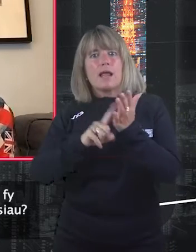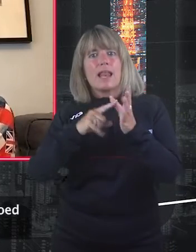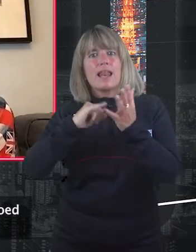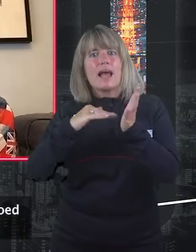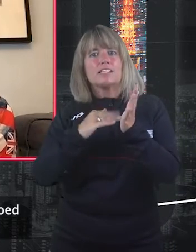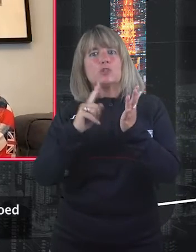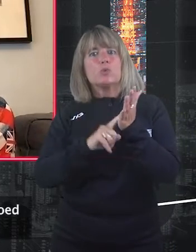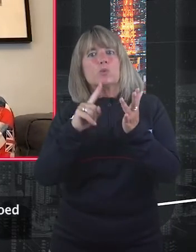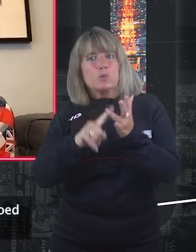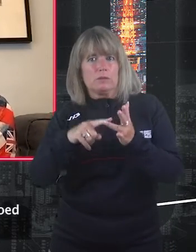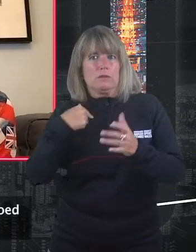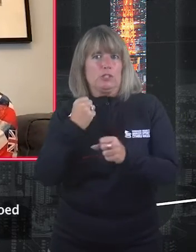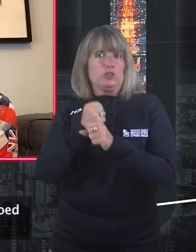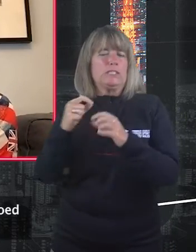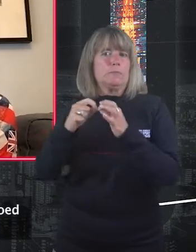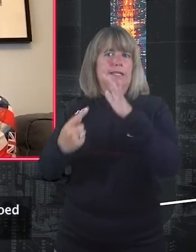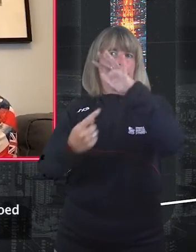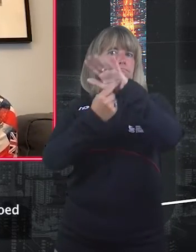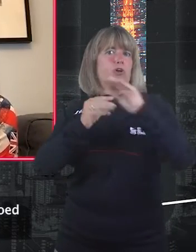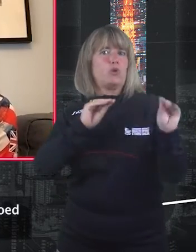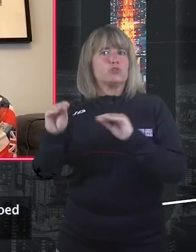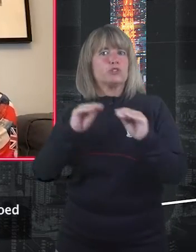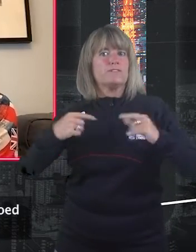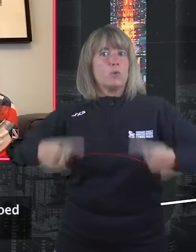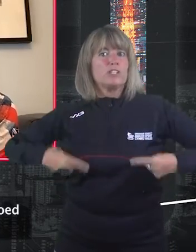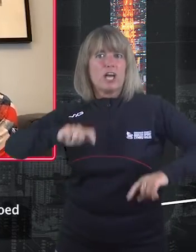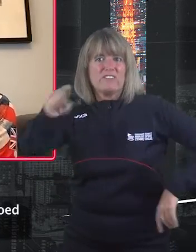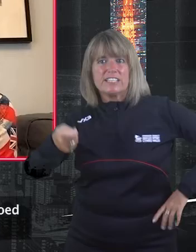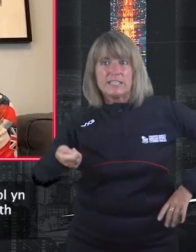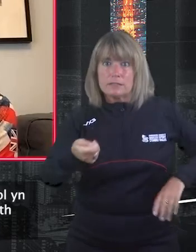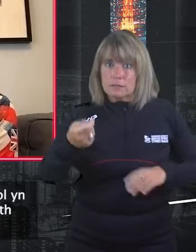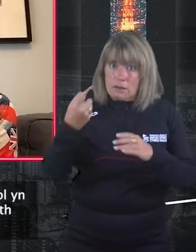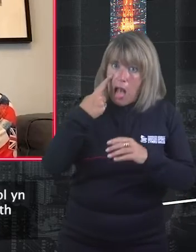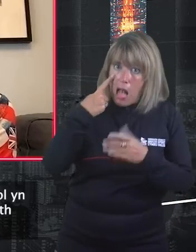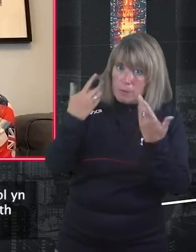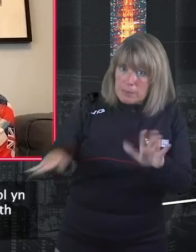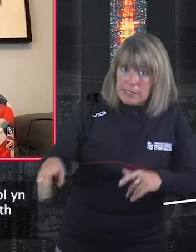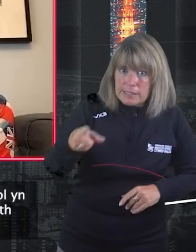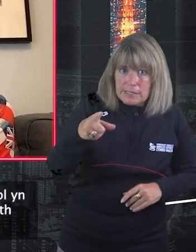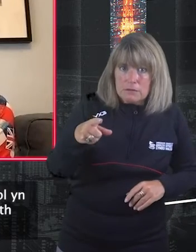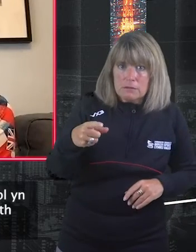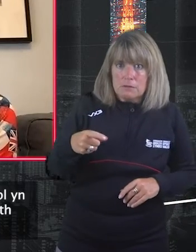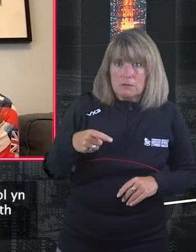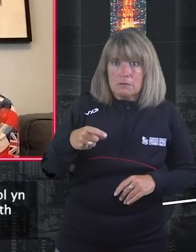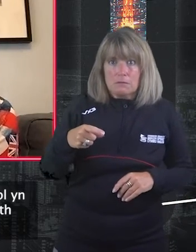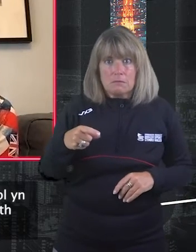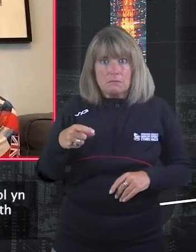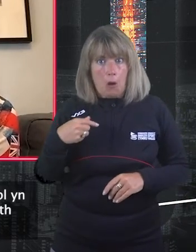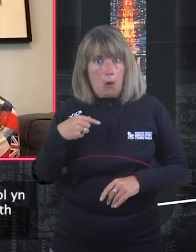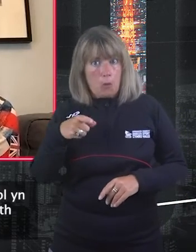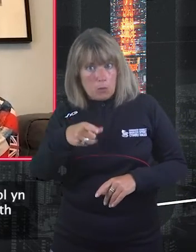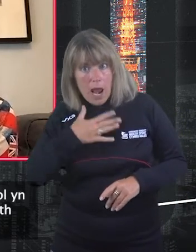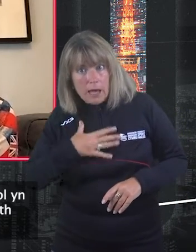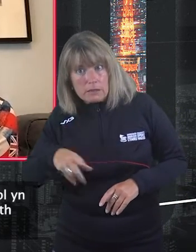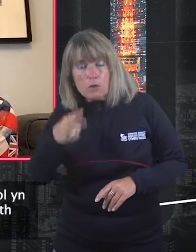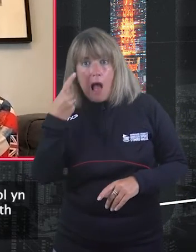I'm the GB head coach for wheelchair fencing, have you ever tried it and would you like to? And I very nearly said no, because I love crashing into